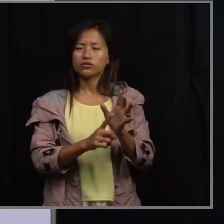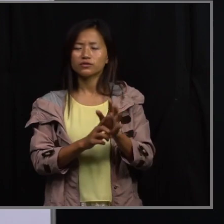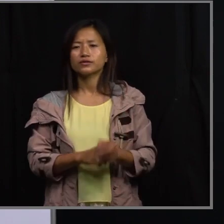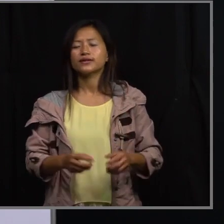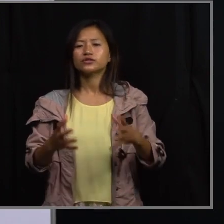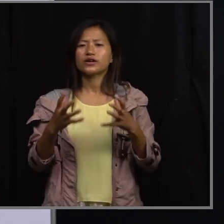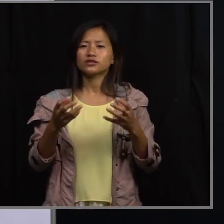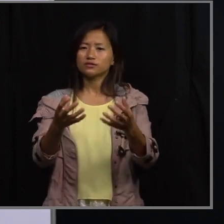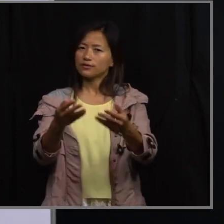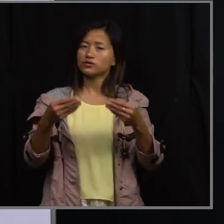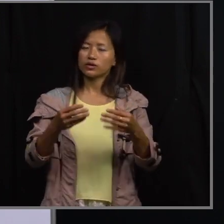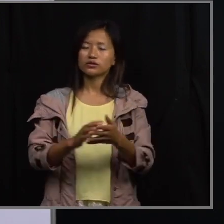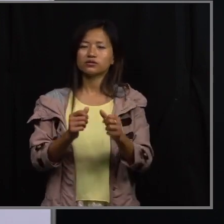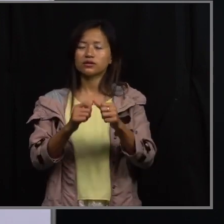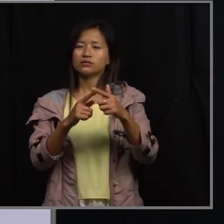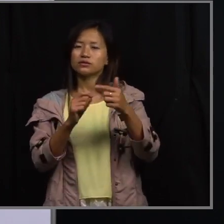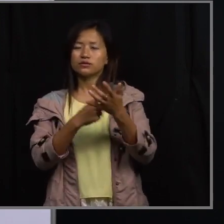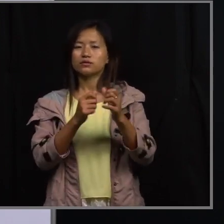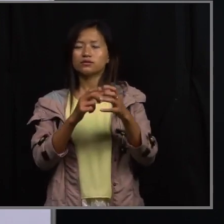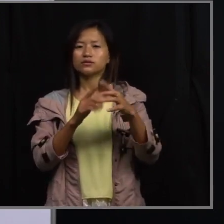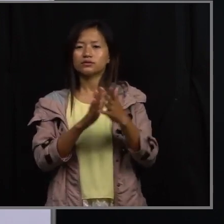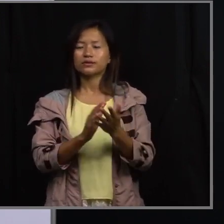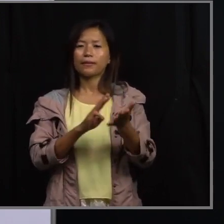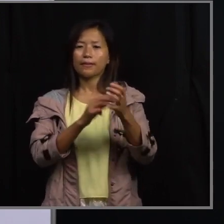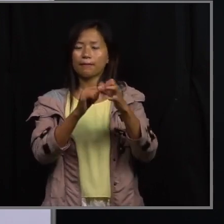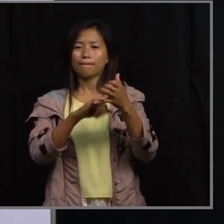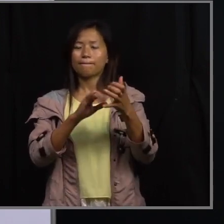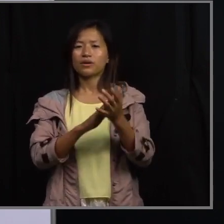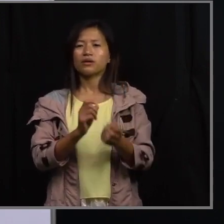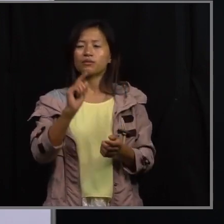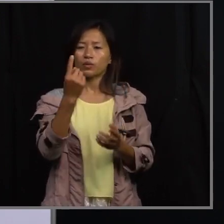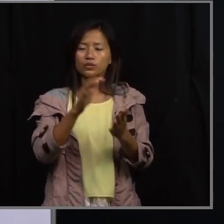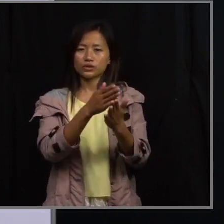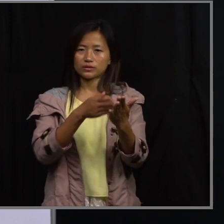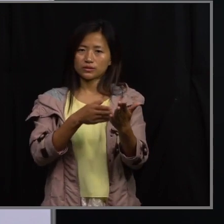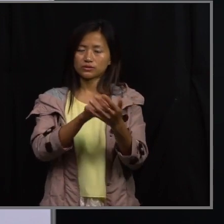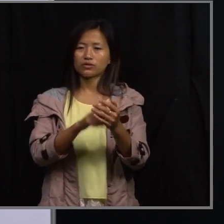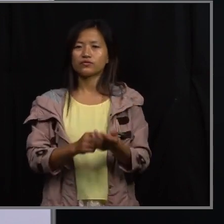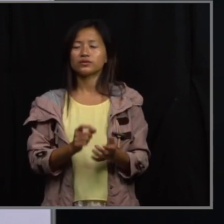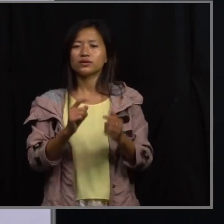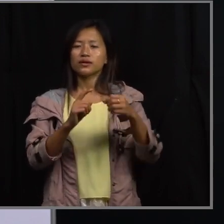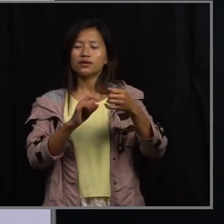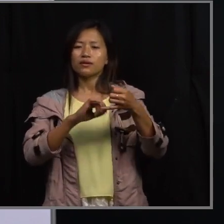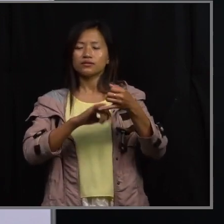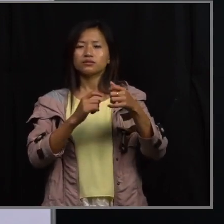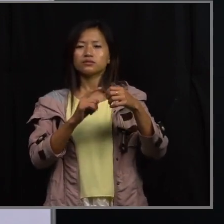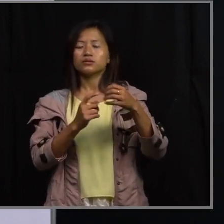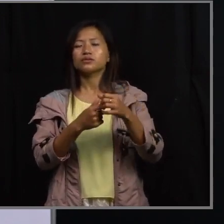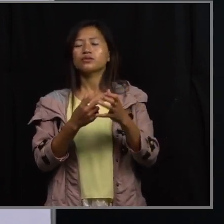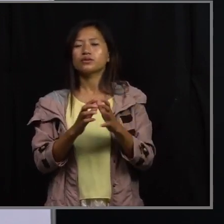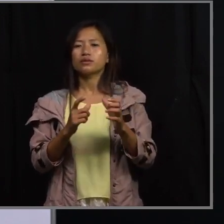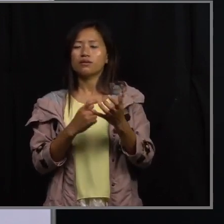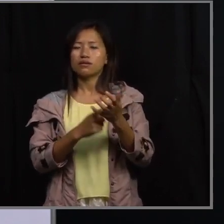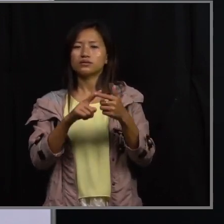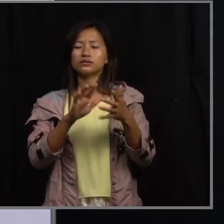bodies is directly proportional to product of their mass, and it is inversely proportional to the square of distance between them.